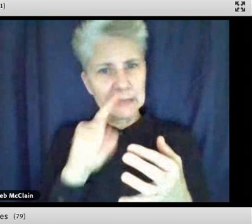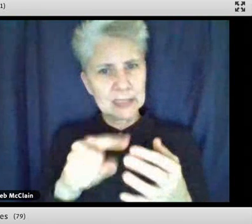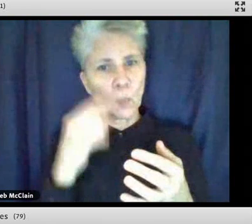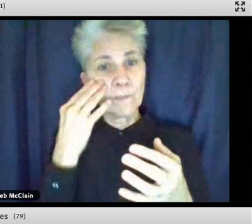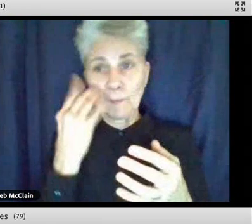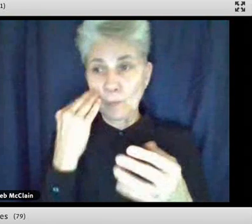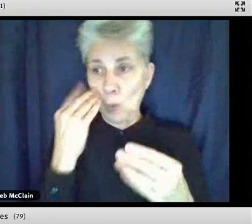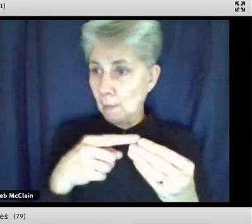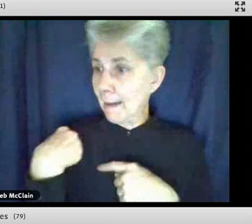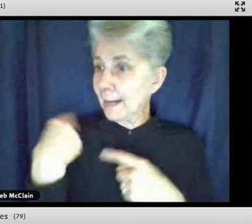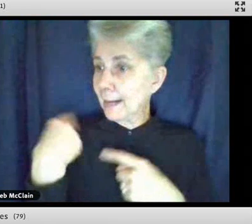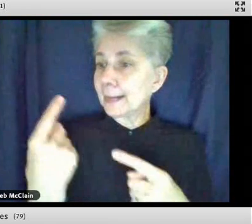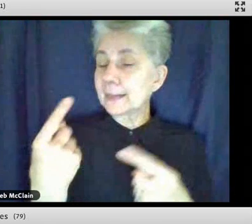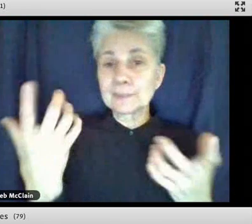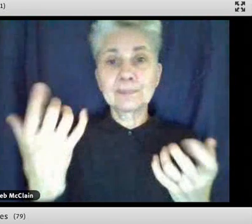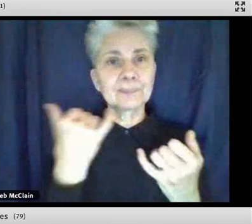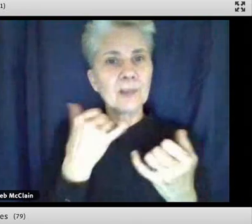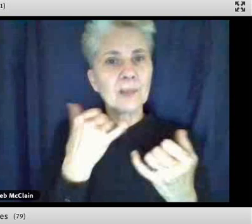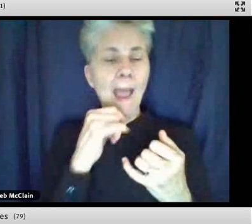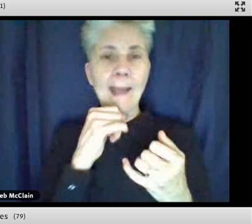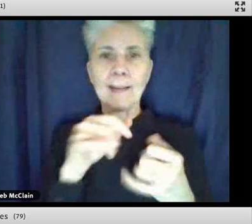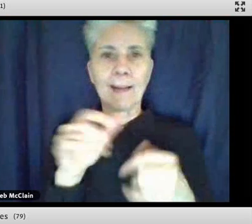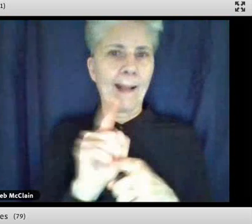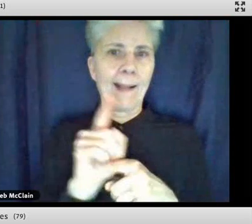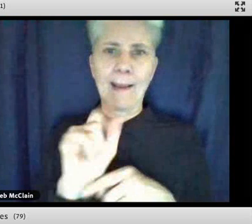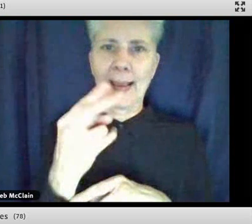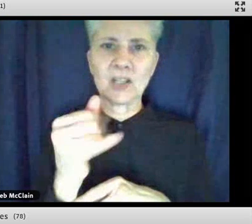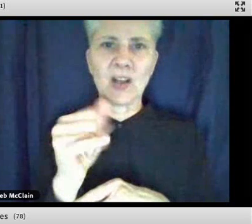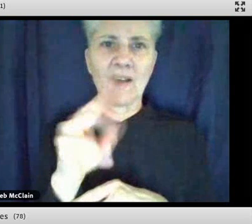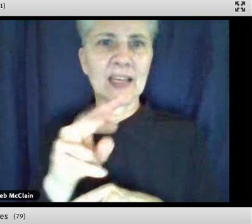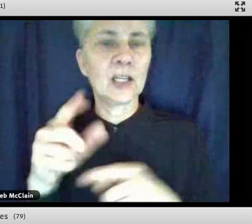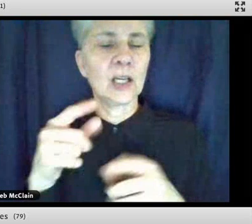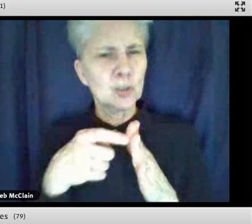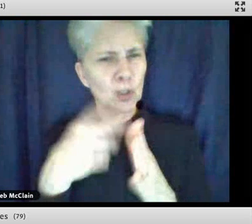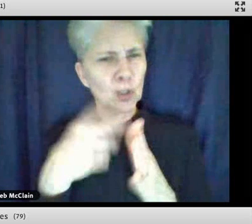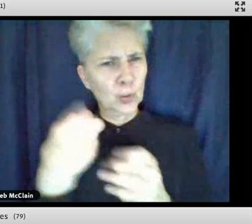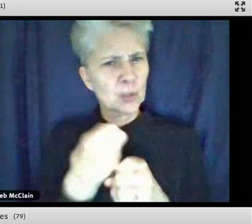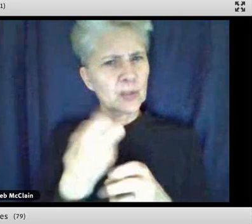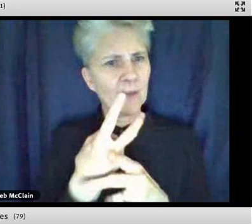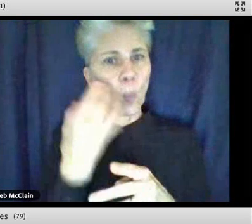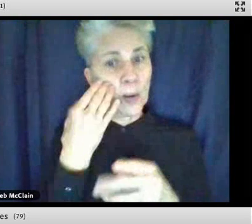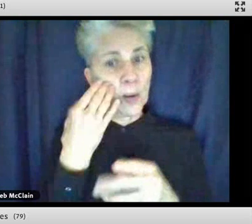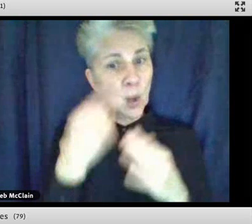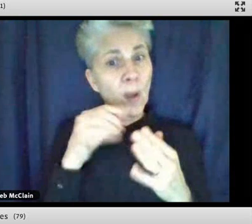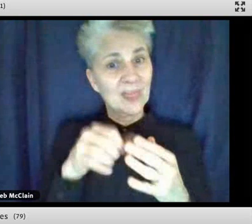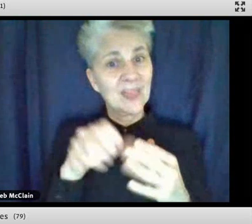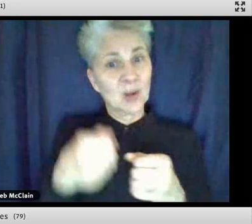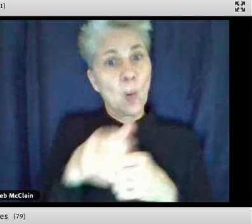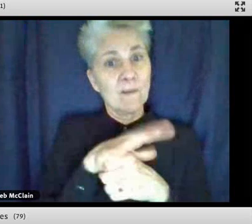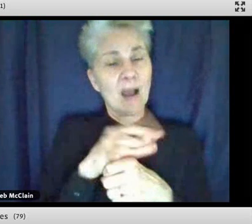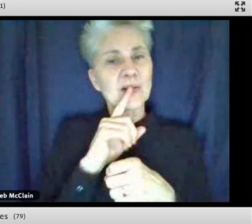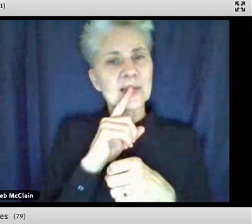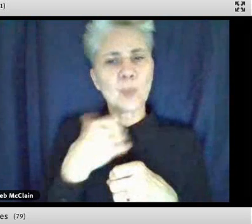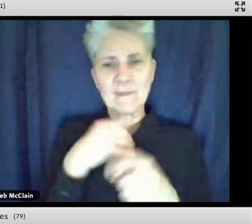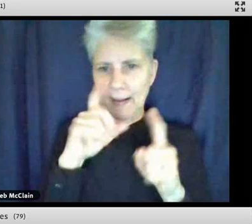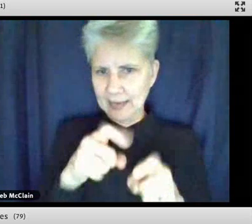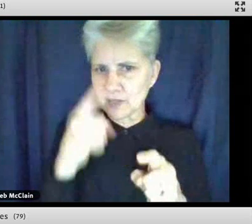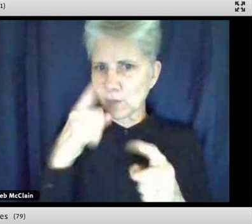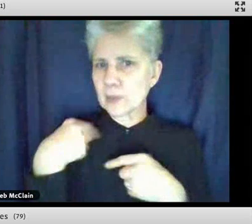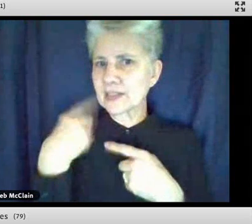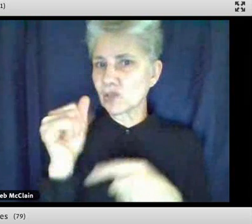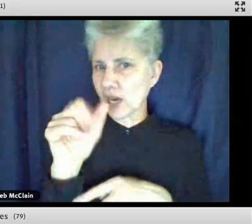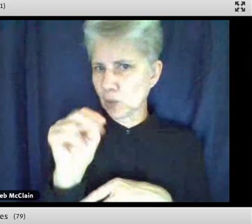about it. Unlike HIV that took about 2 years to figure out, we know what this is. We've had a test for it since